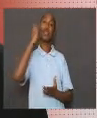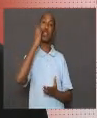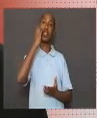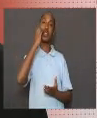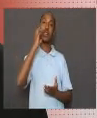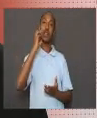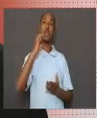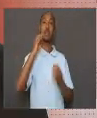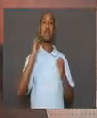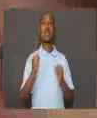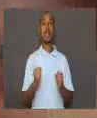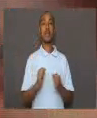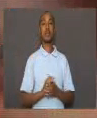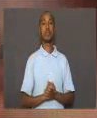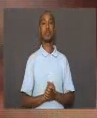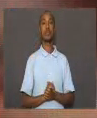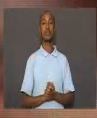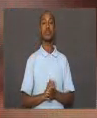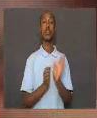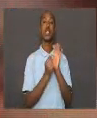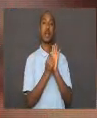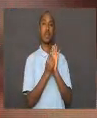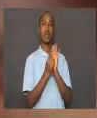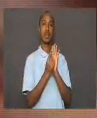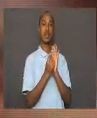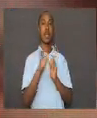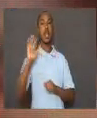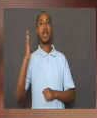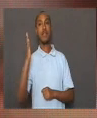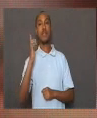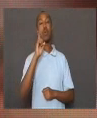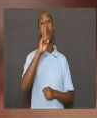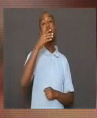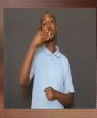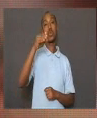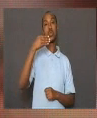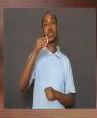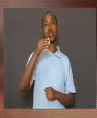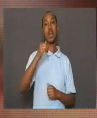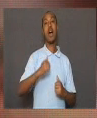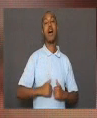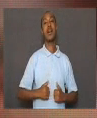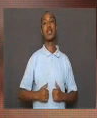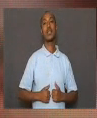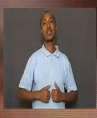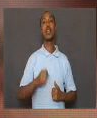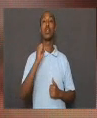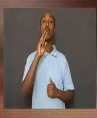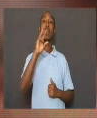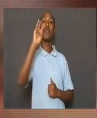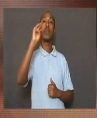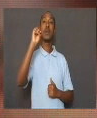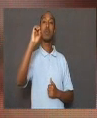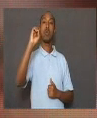concentration will be. For example, if one solution has 12 moles